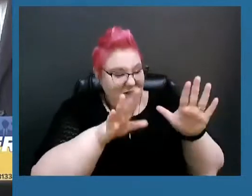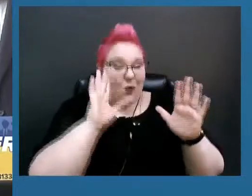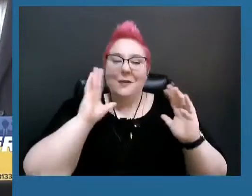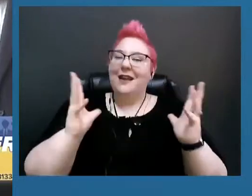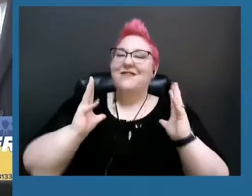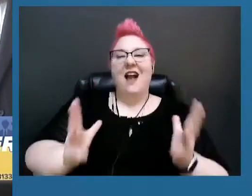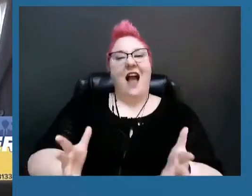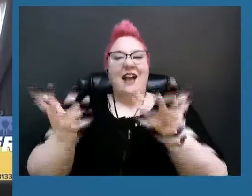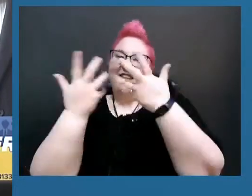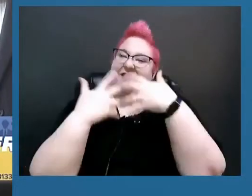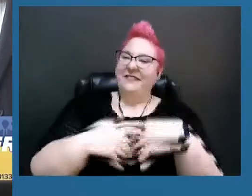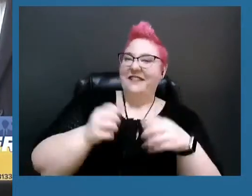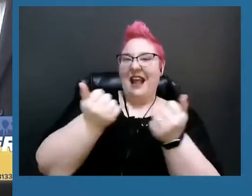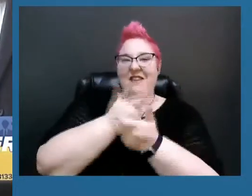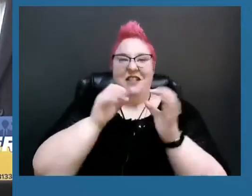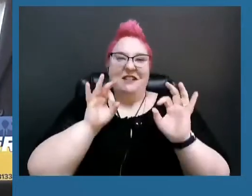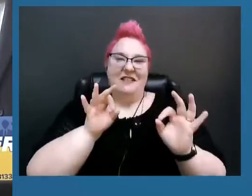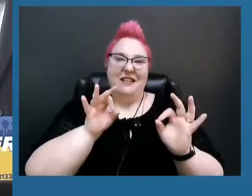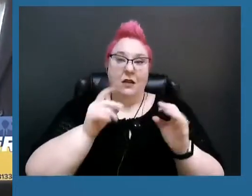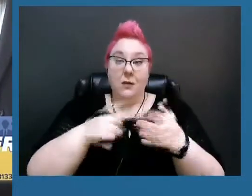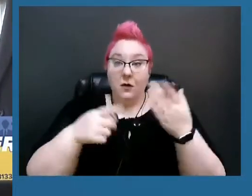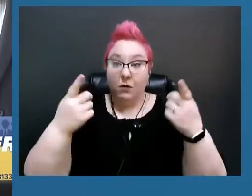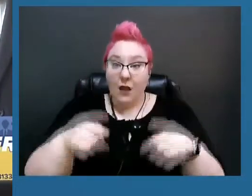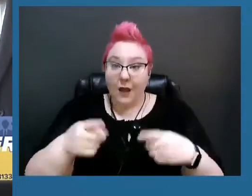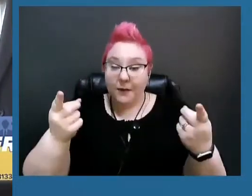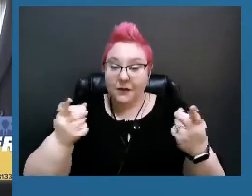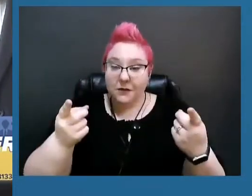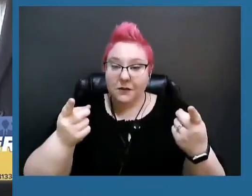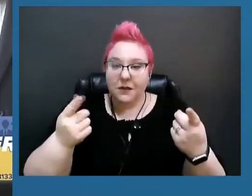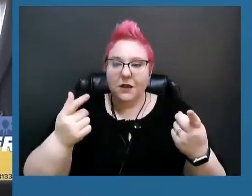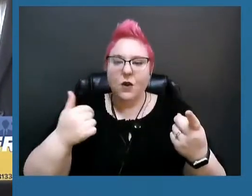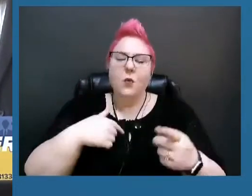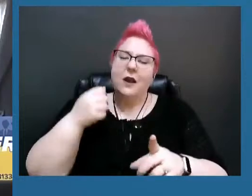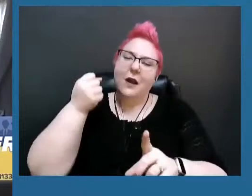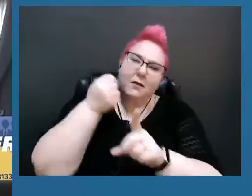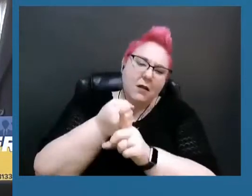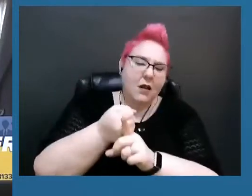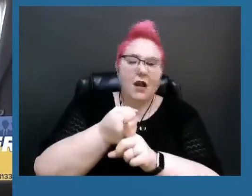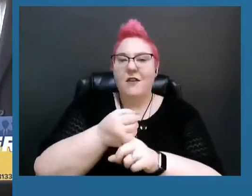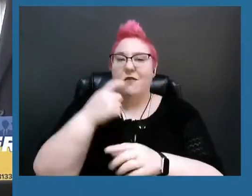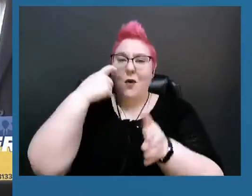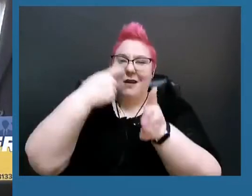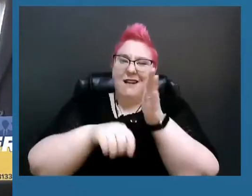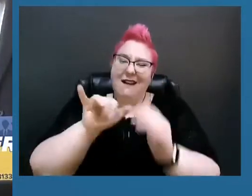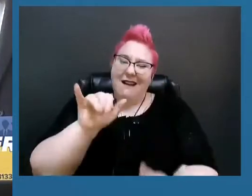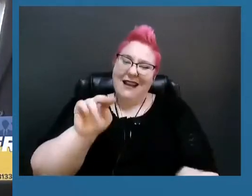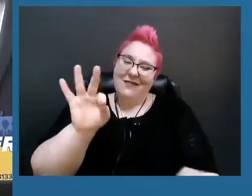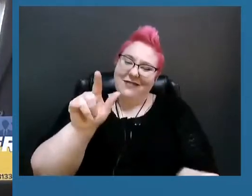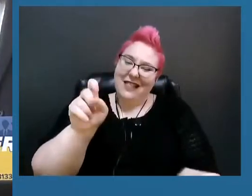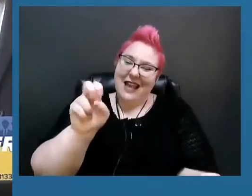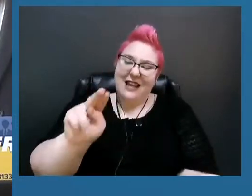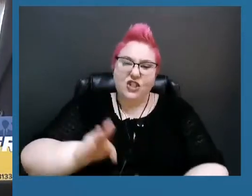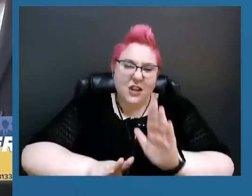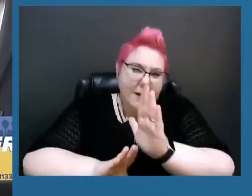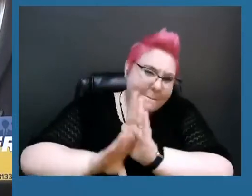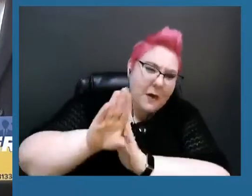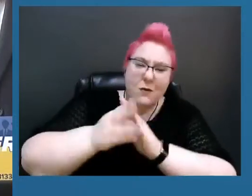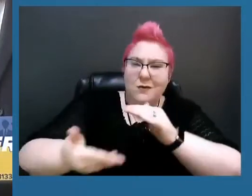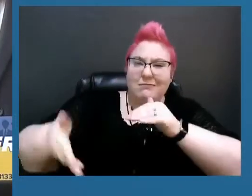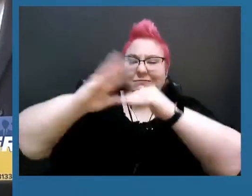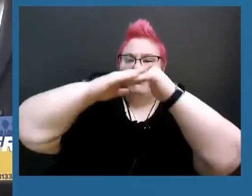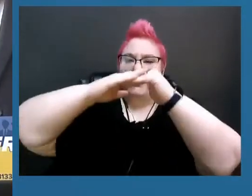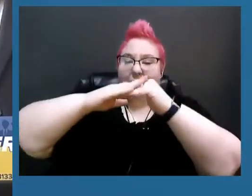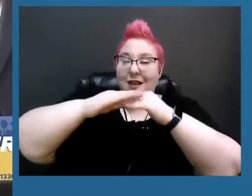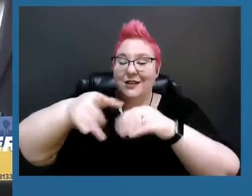Everything's good. What happens? We get slammed with inflation. No one counted on that. You're working hard, you get